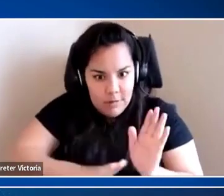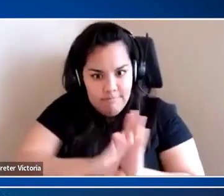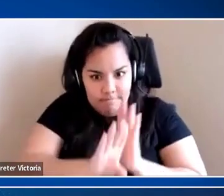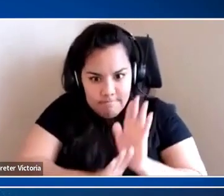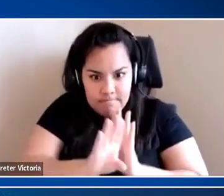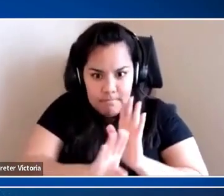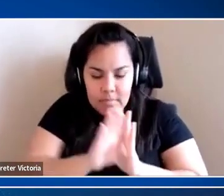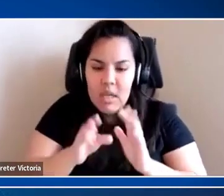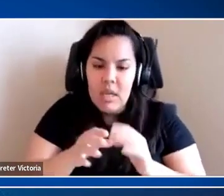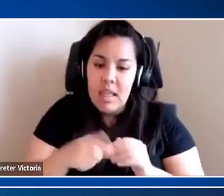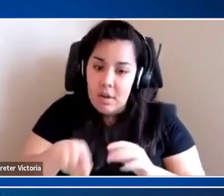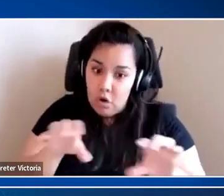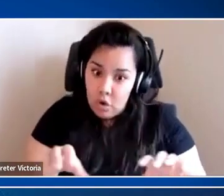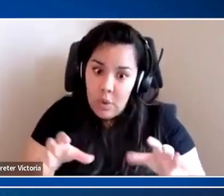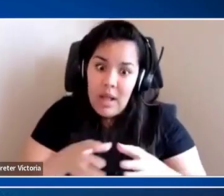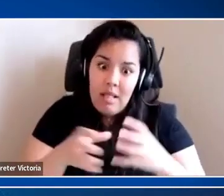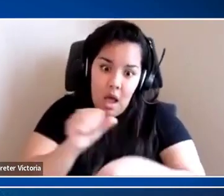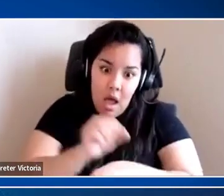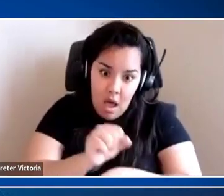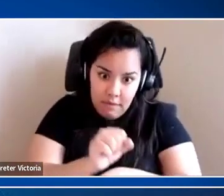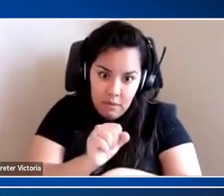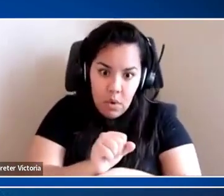we anticipate them being ready by